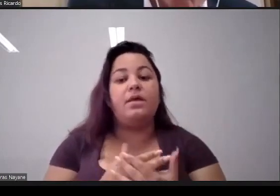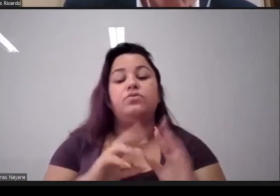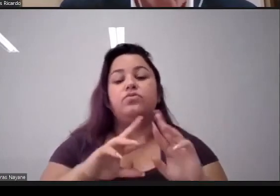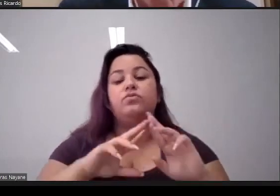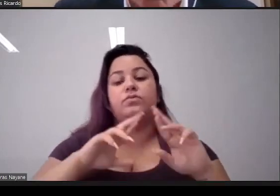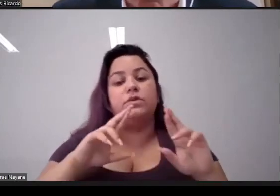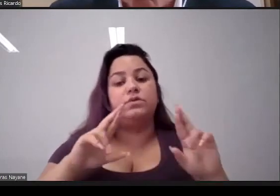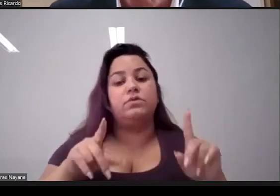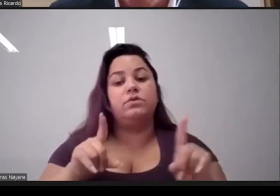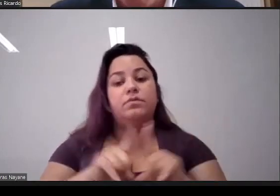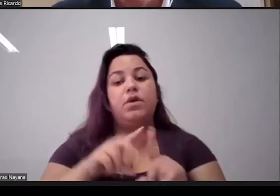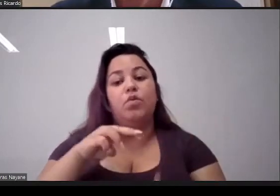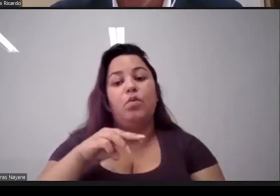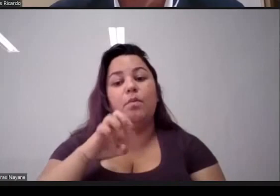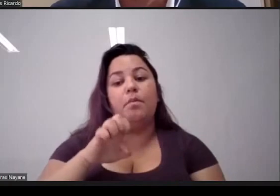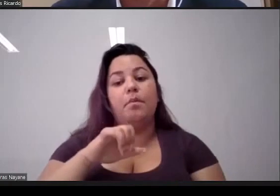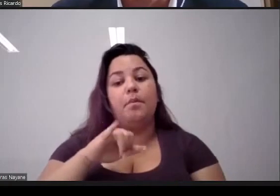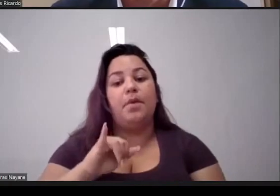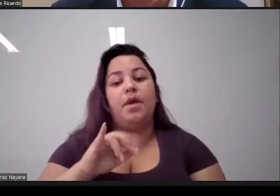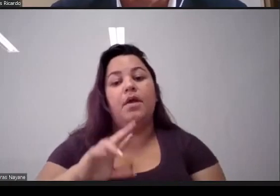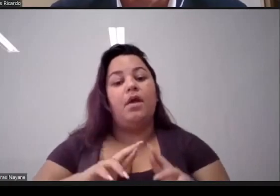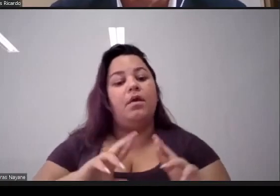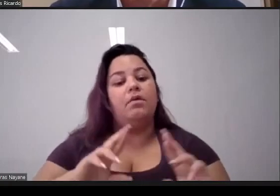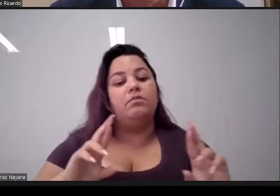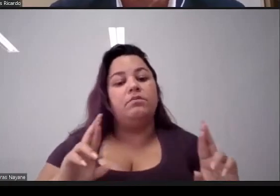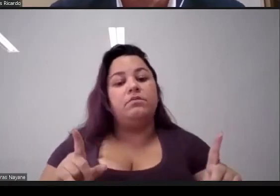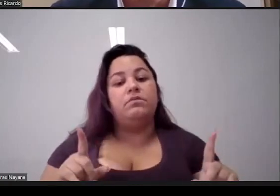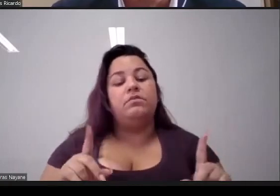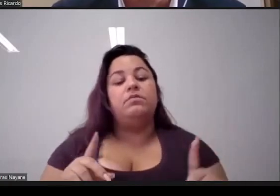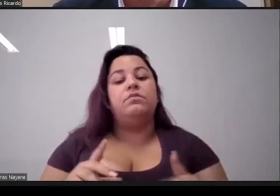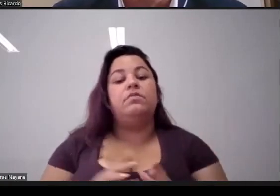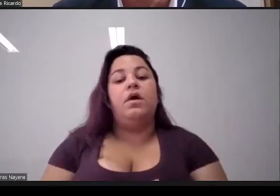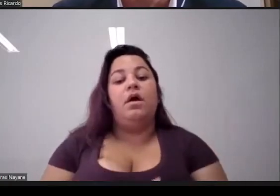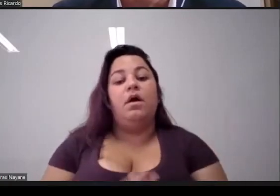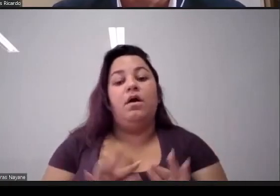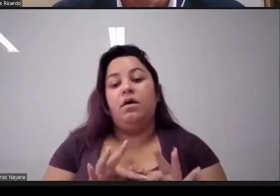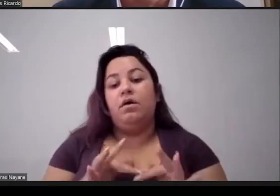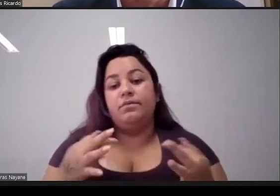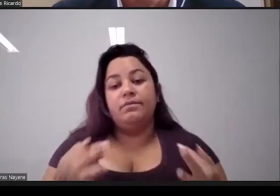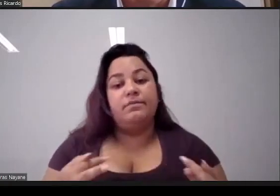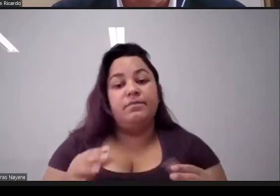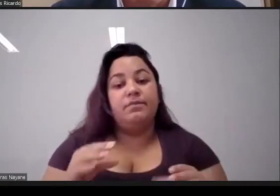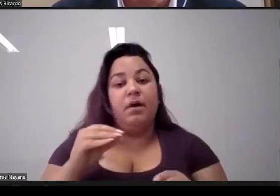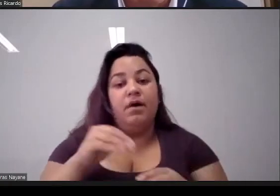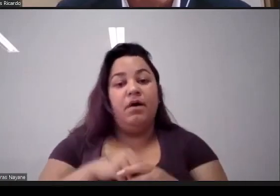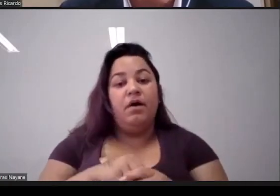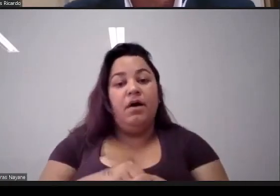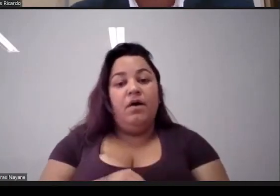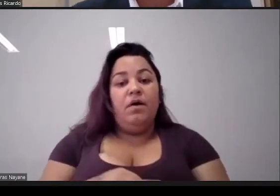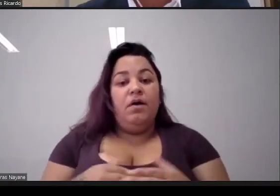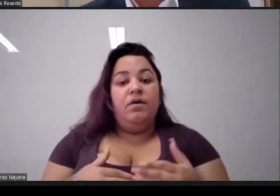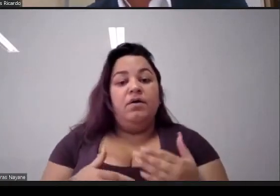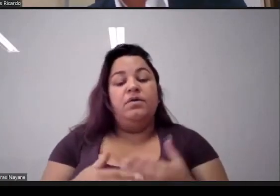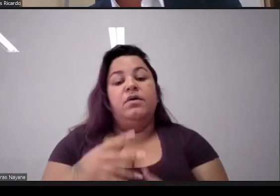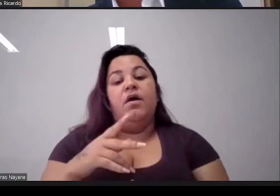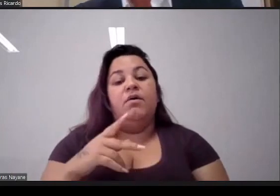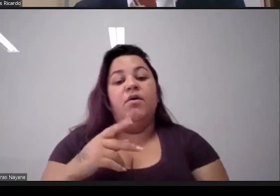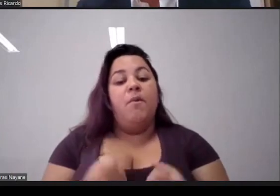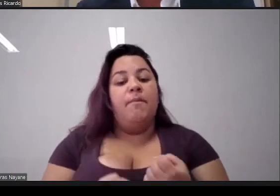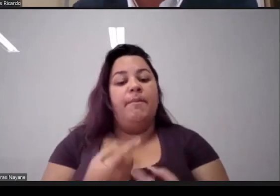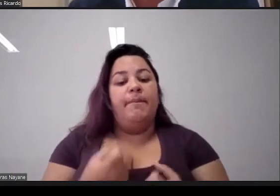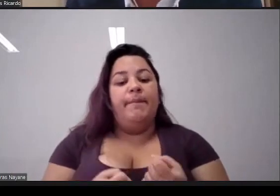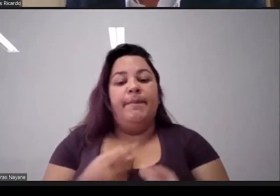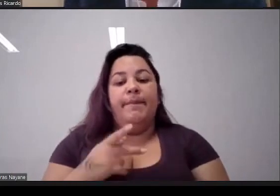proposal to make a difference between MEI and the Simples